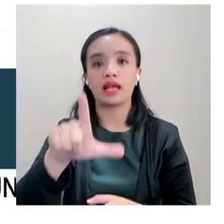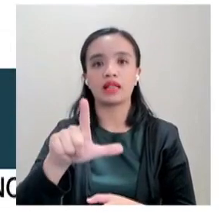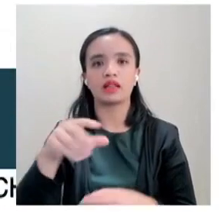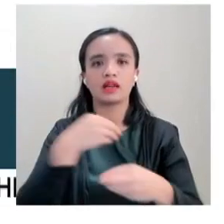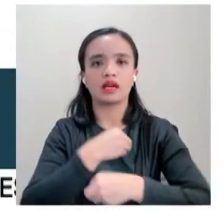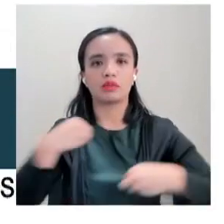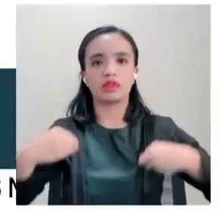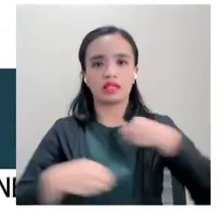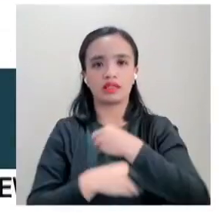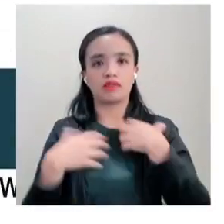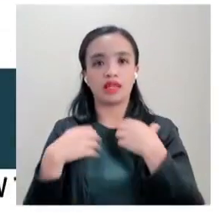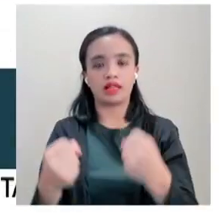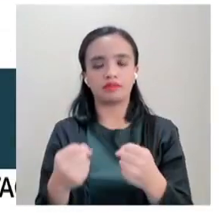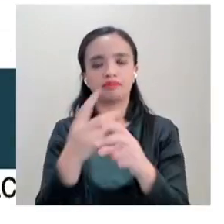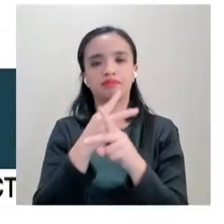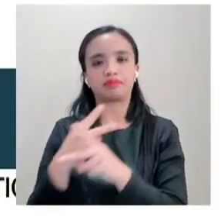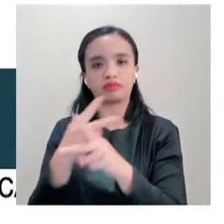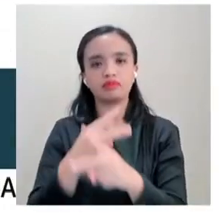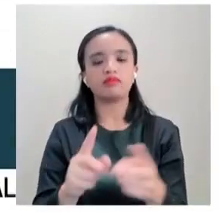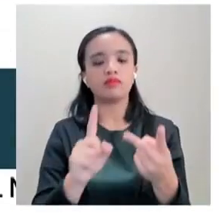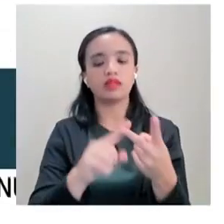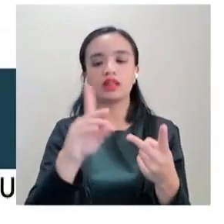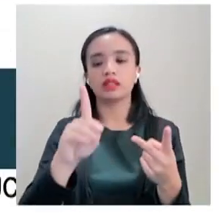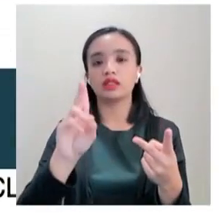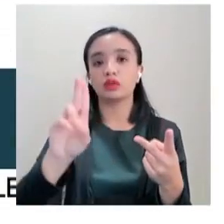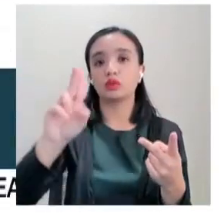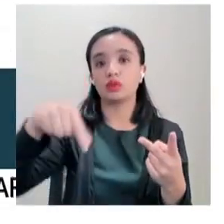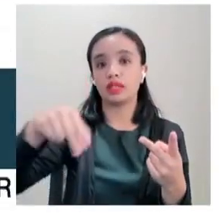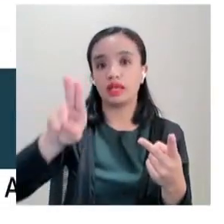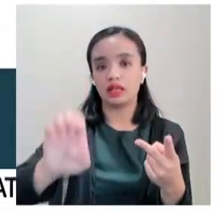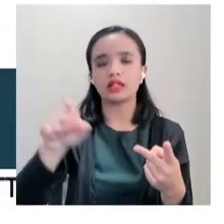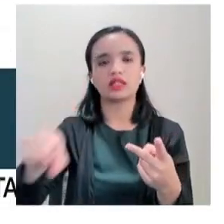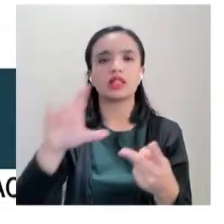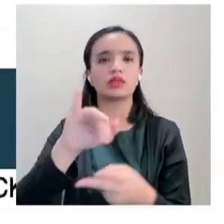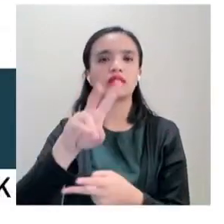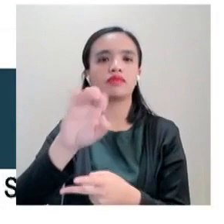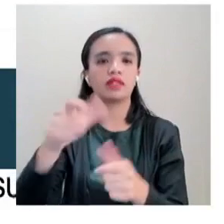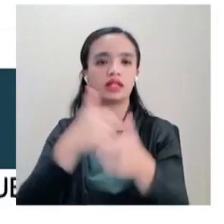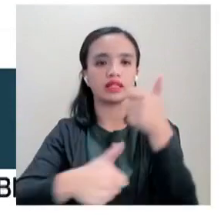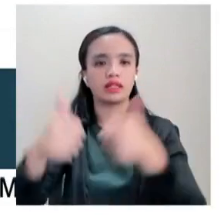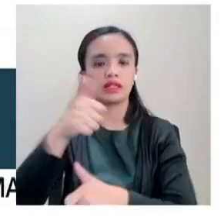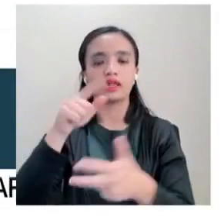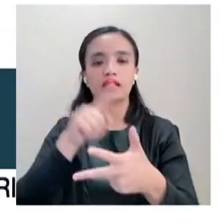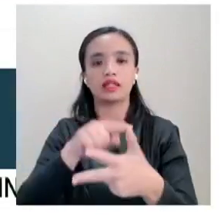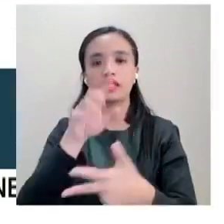Secretary Duque was also in the loop, but he was also civil service chair at that time. Secretary Daidit